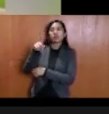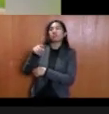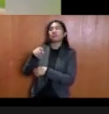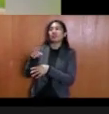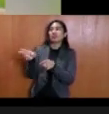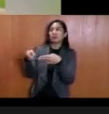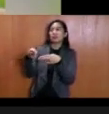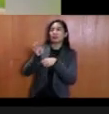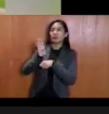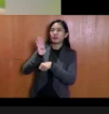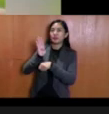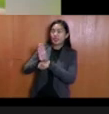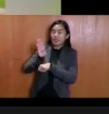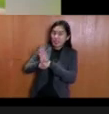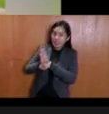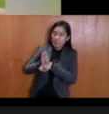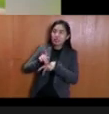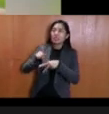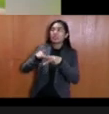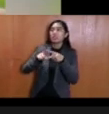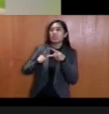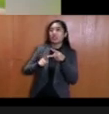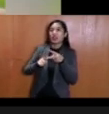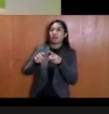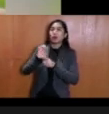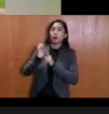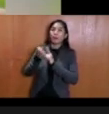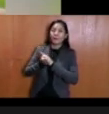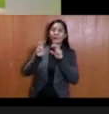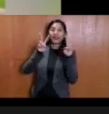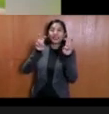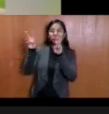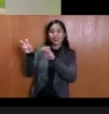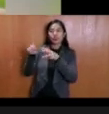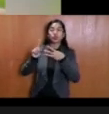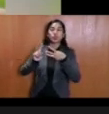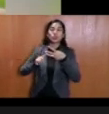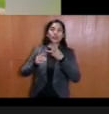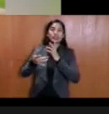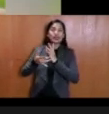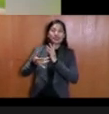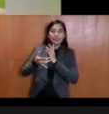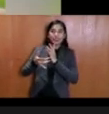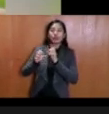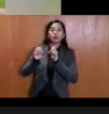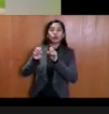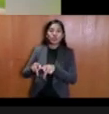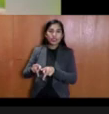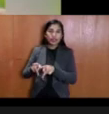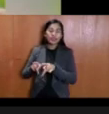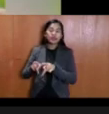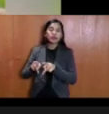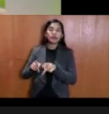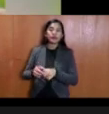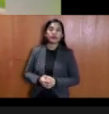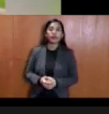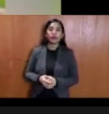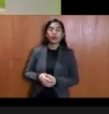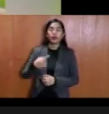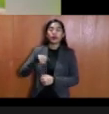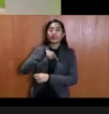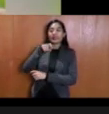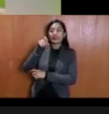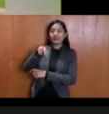MSMEs on the environmental issues, on the digitalization opportunities, and we need